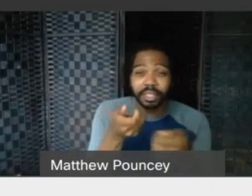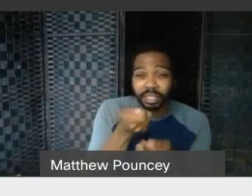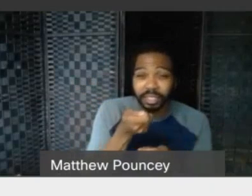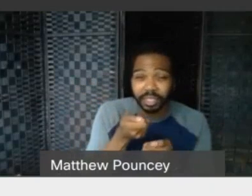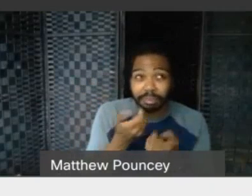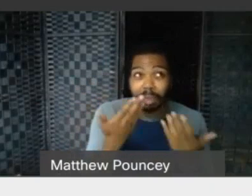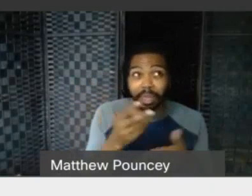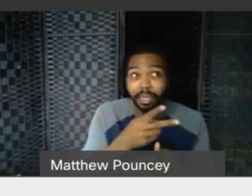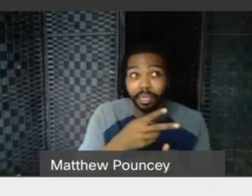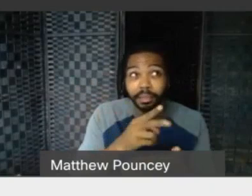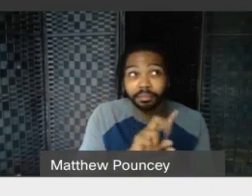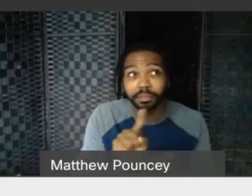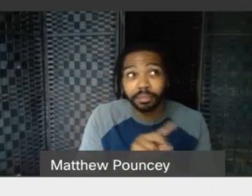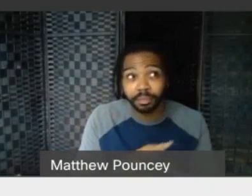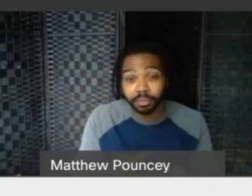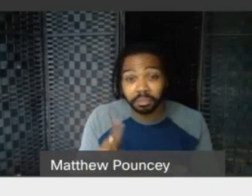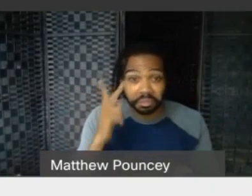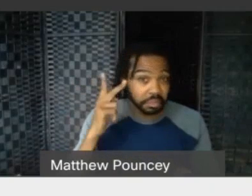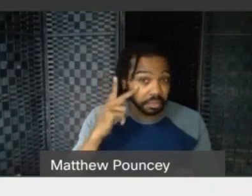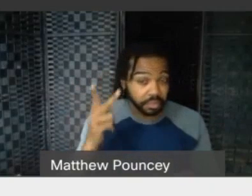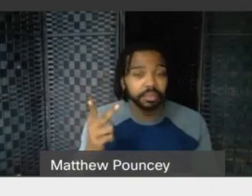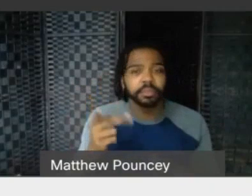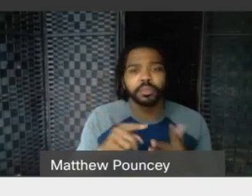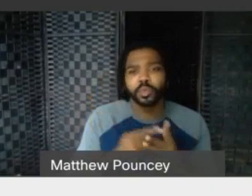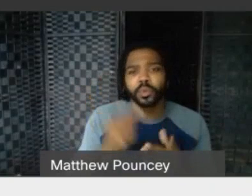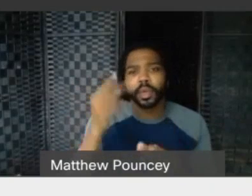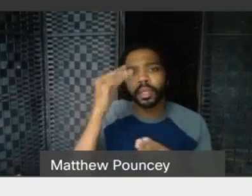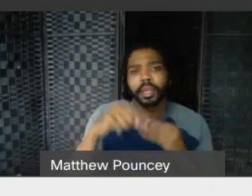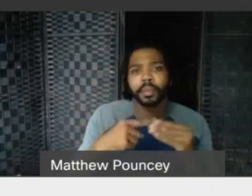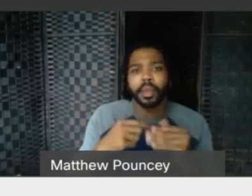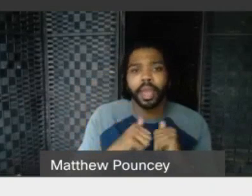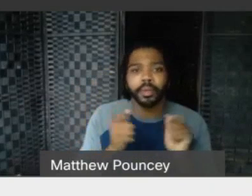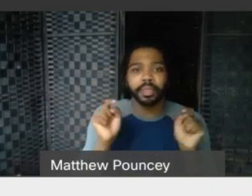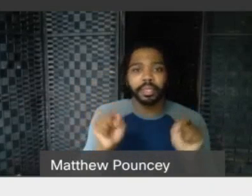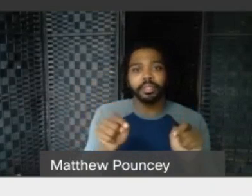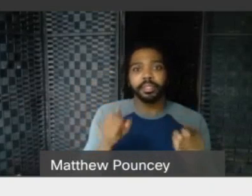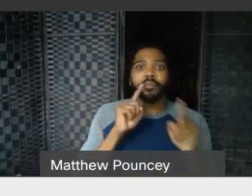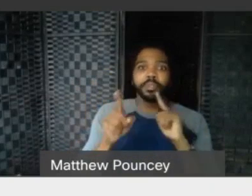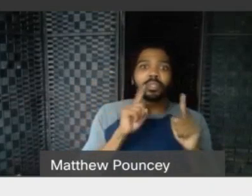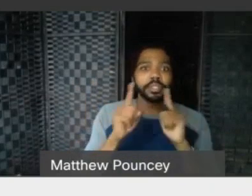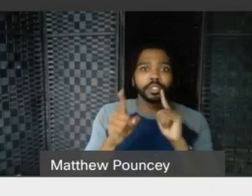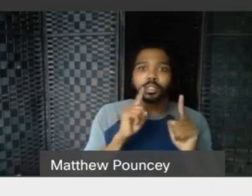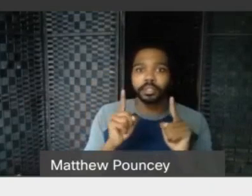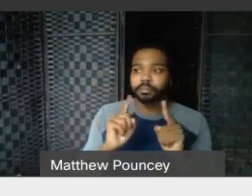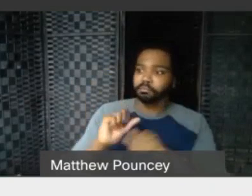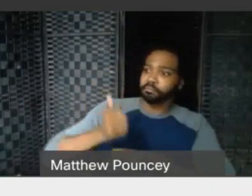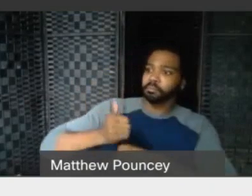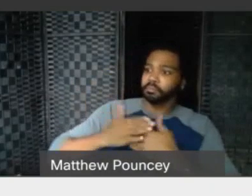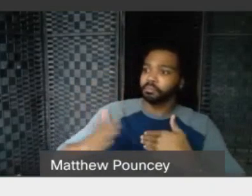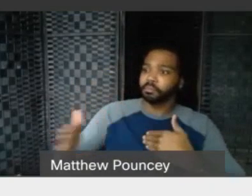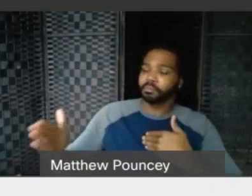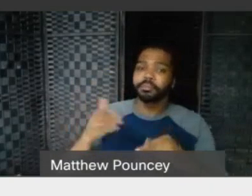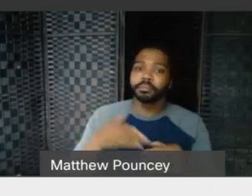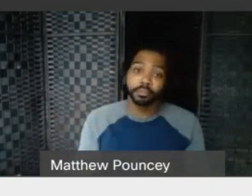weeks, so that we can start thinking about how this conversation gets structured moving